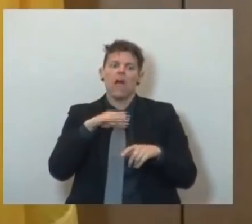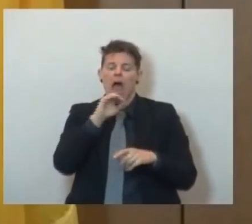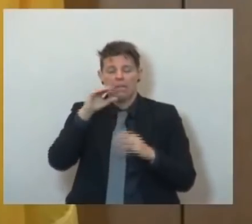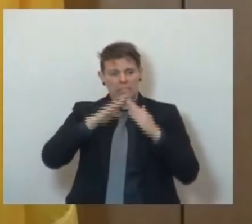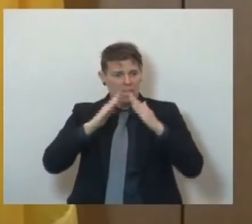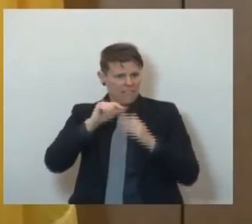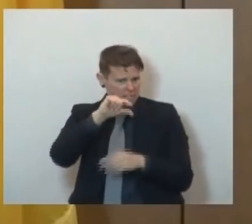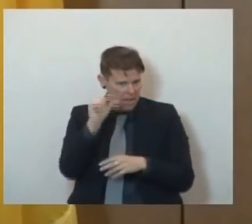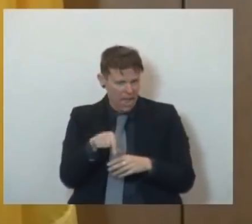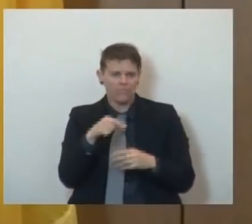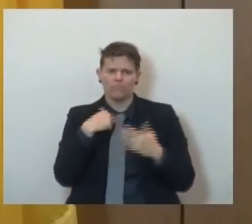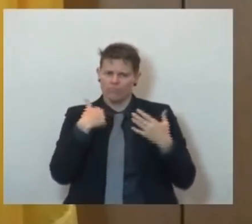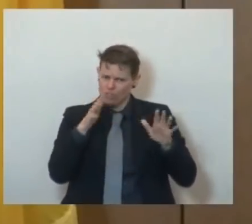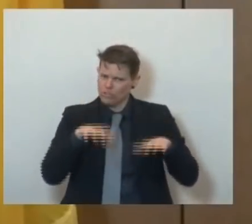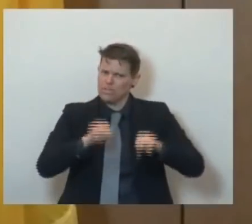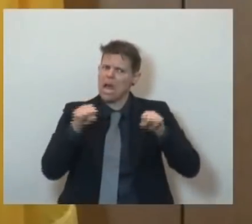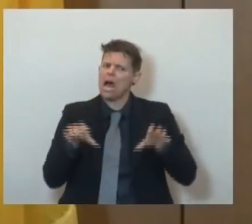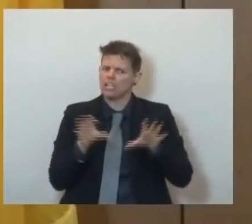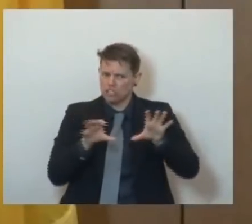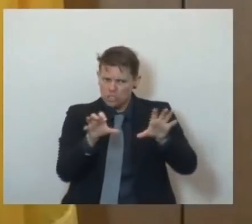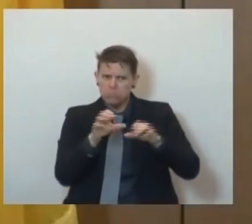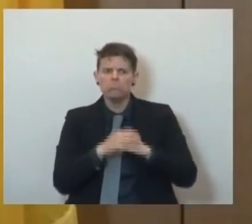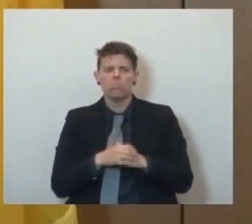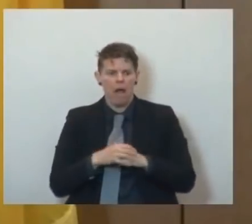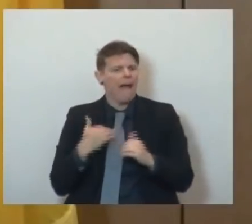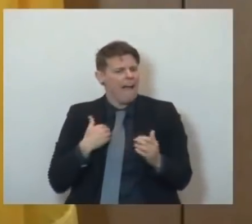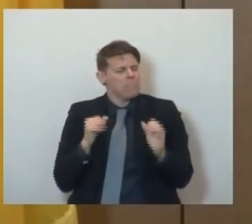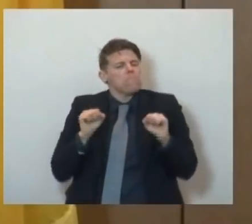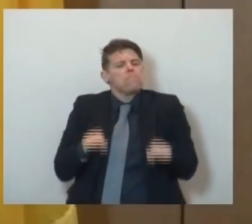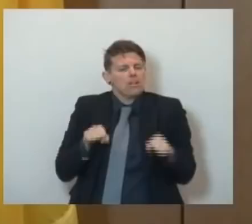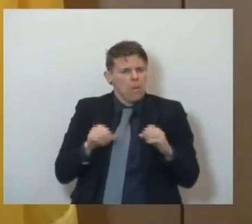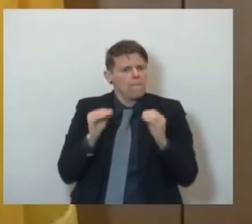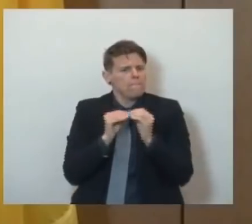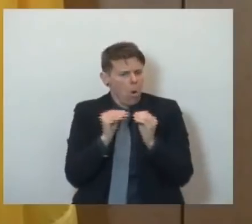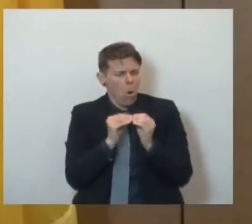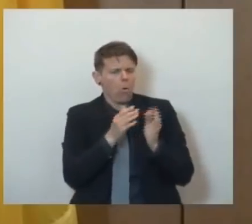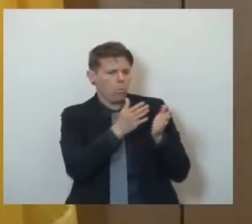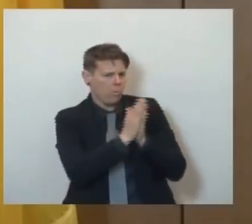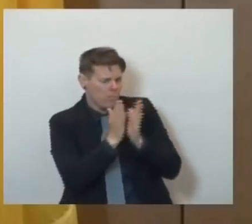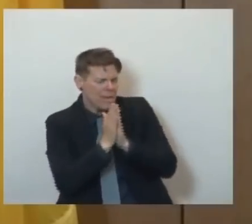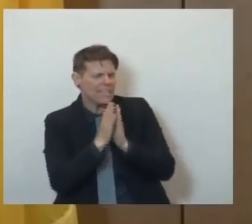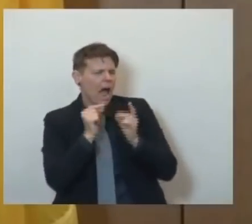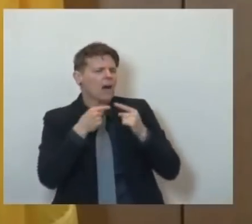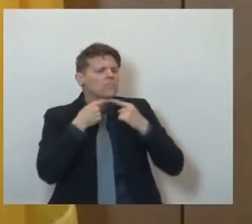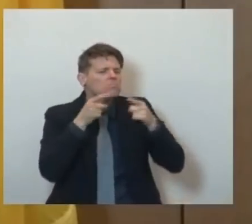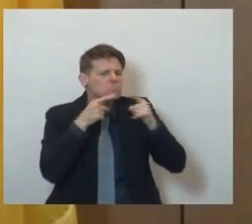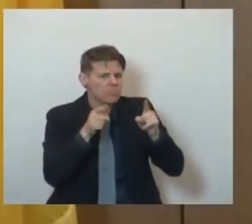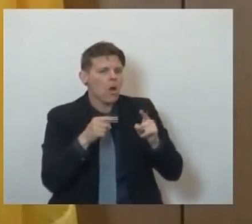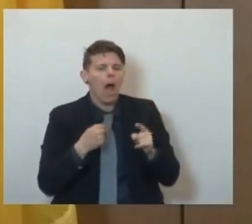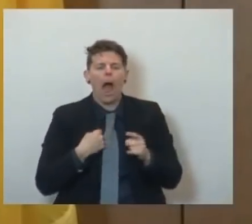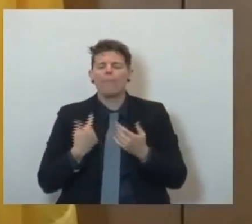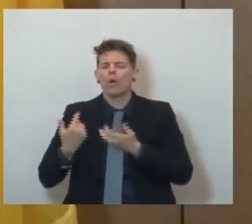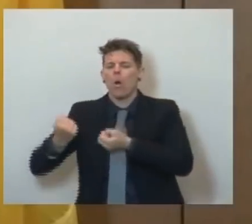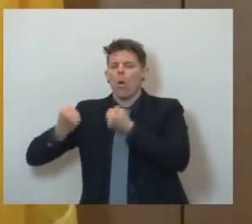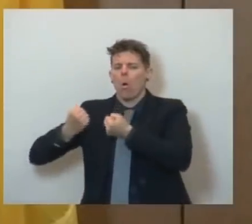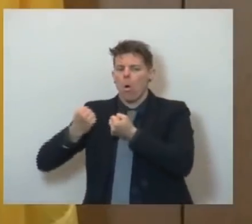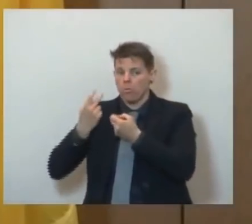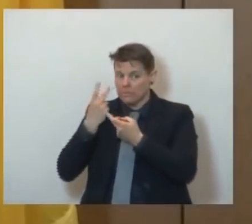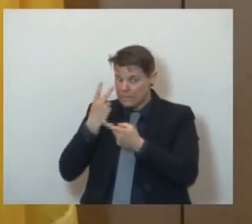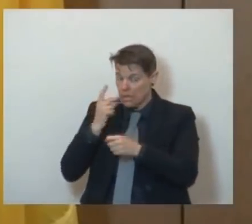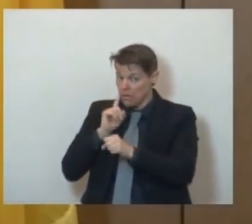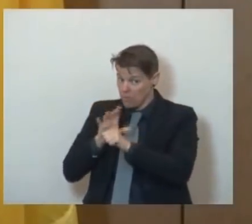There is a potential for more of those requests and declarations, so I'm waiting for those, that potential.